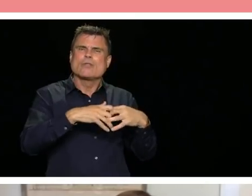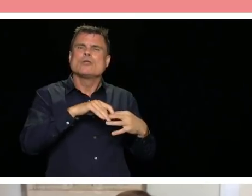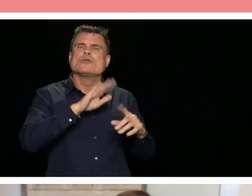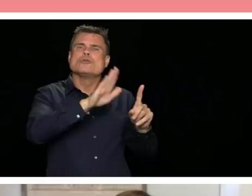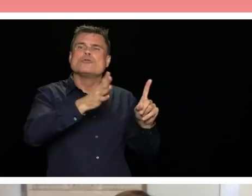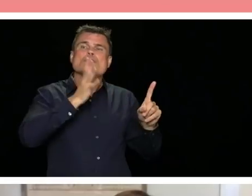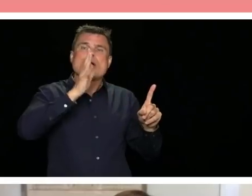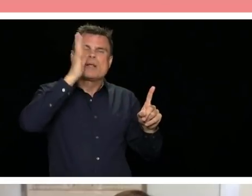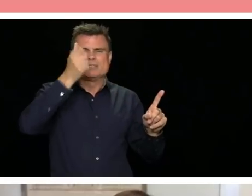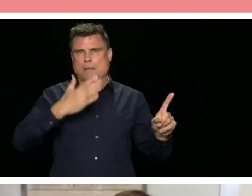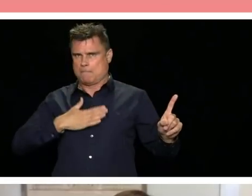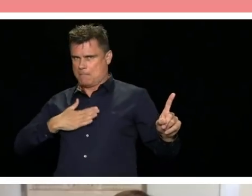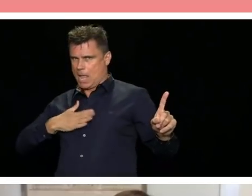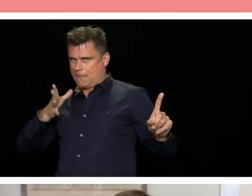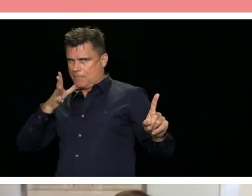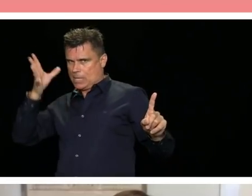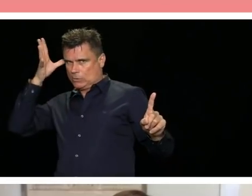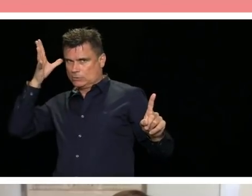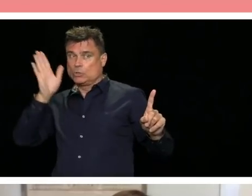if he's looked after